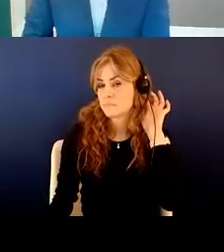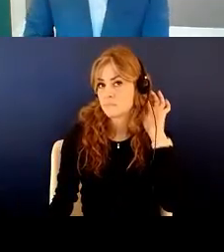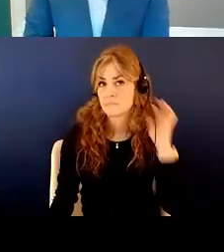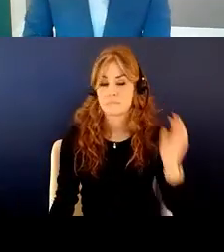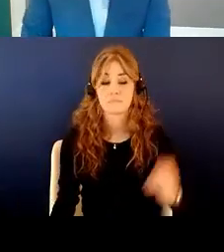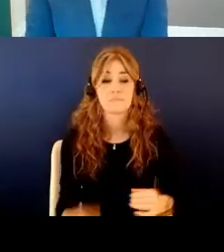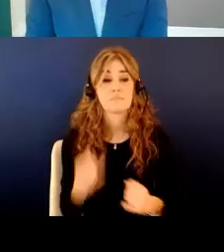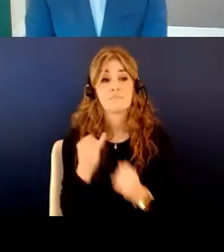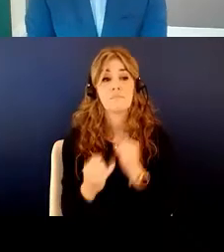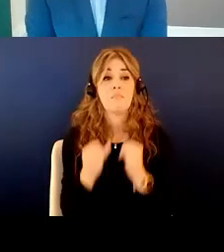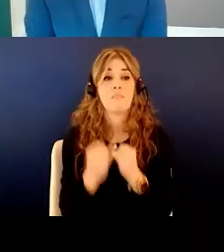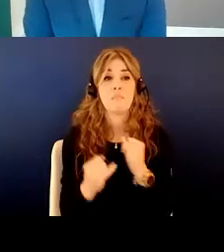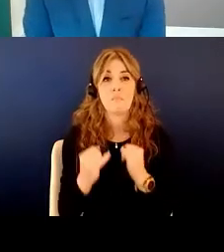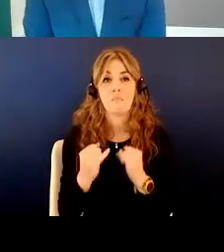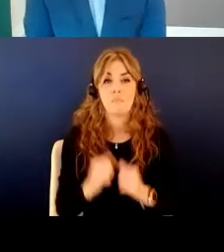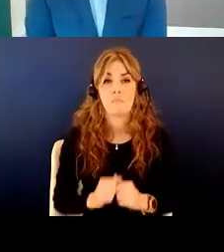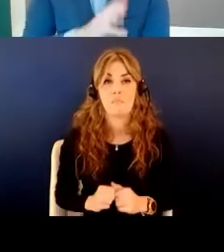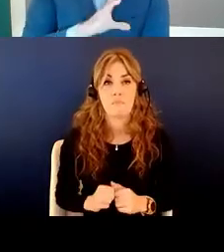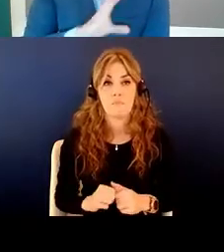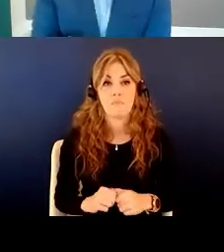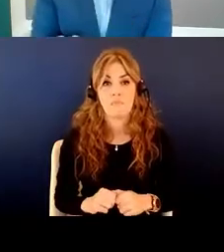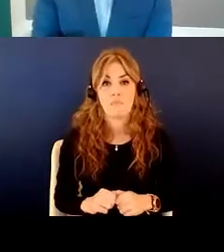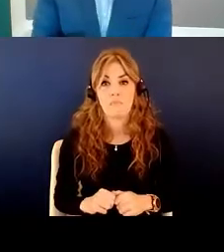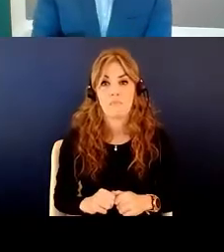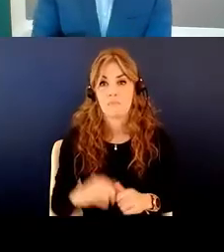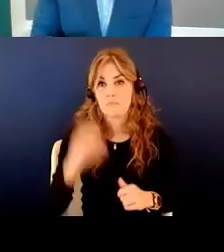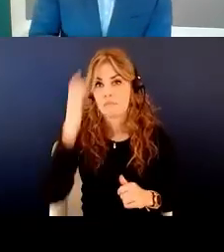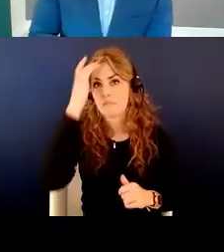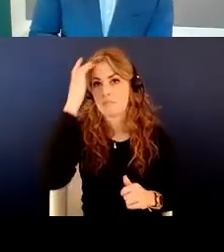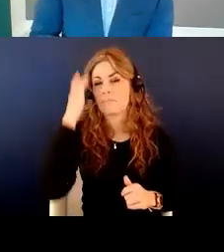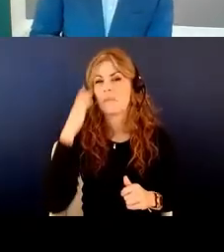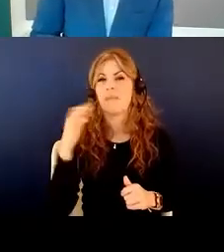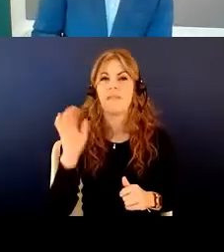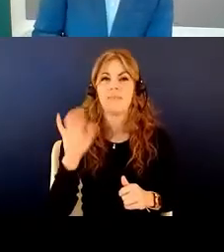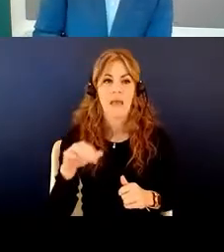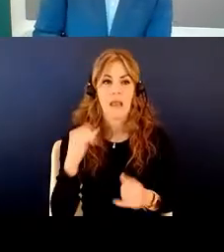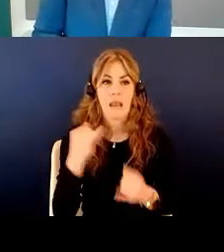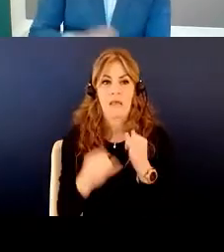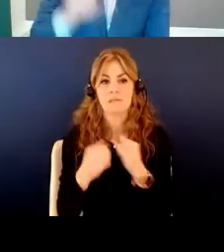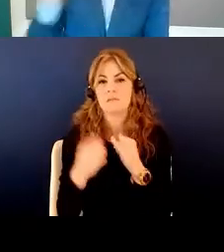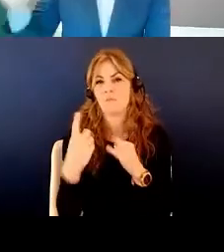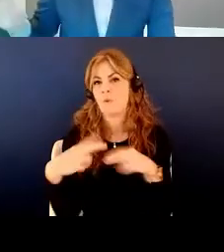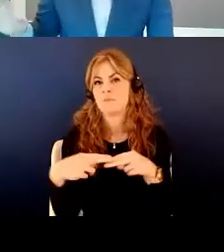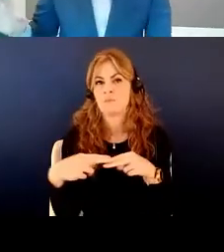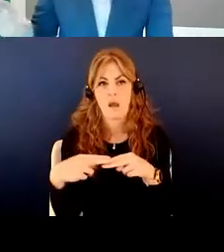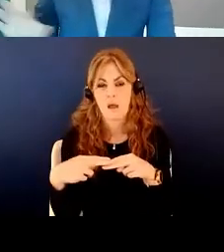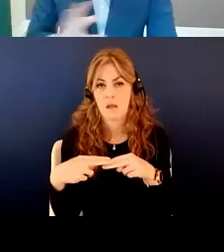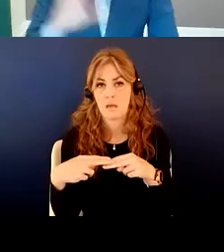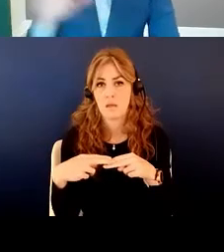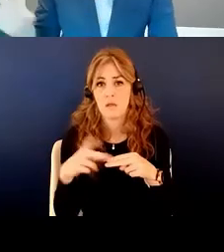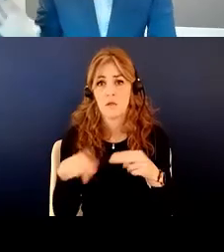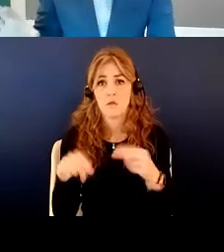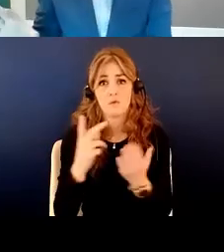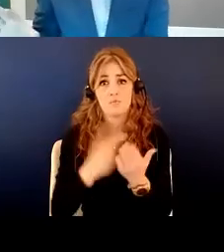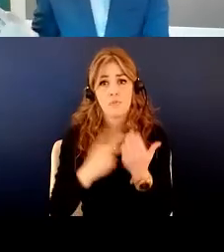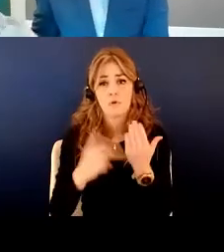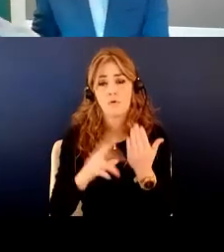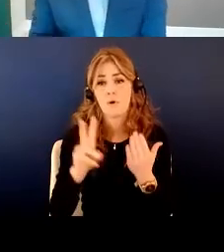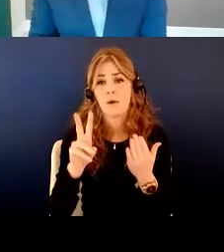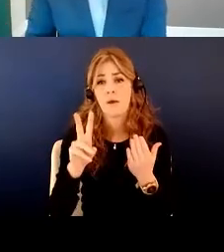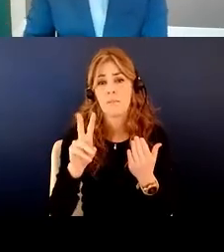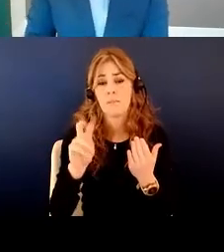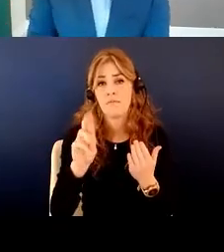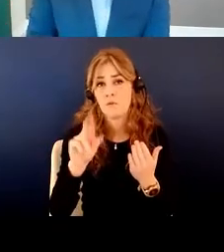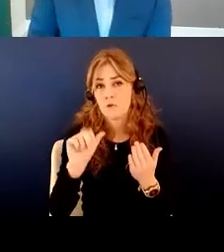And the last thing that we'll talk about today, it's just one slide. And if you're programming averse, you can just sort of shut your eyes